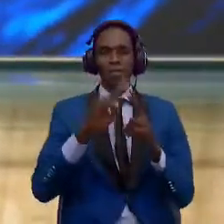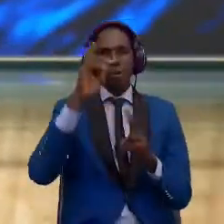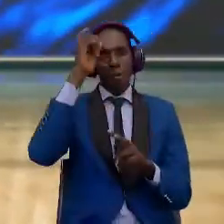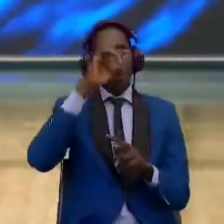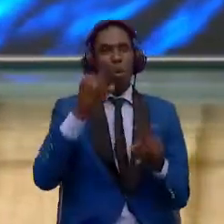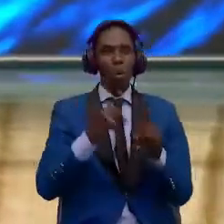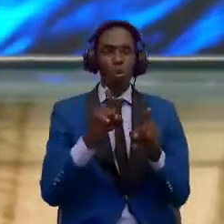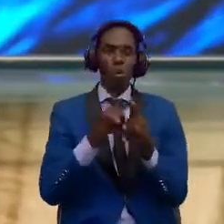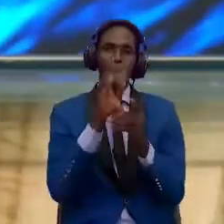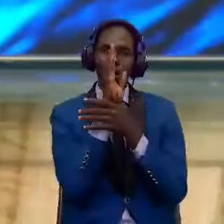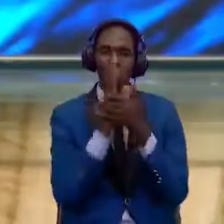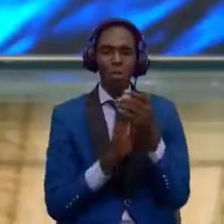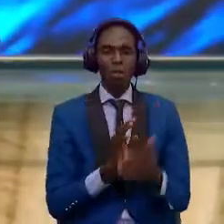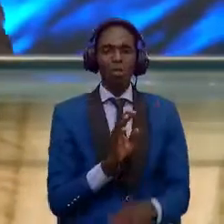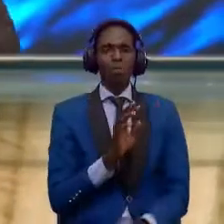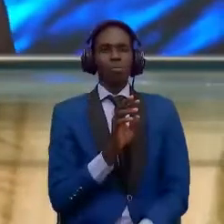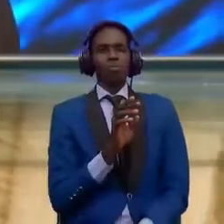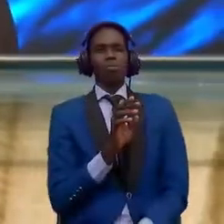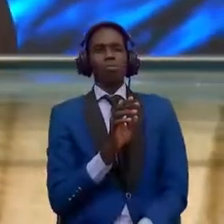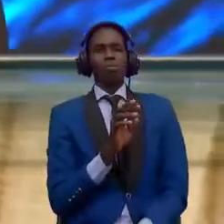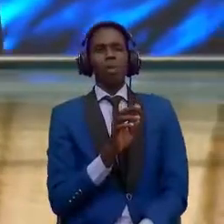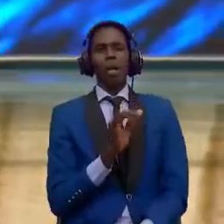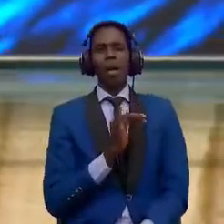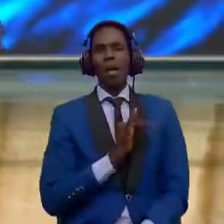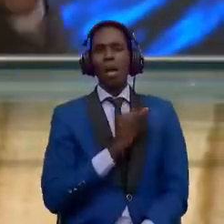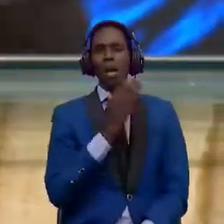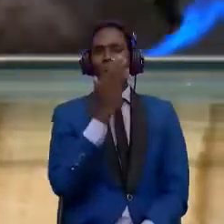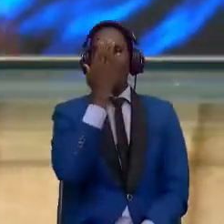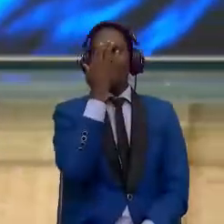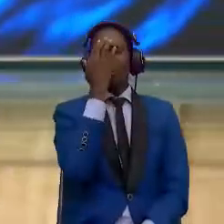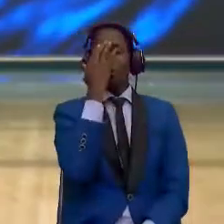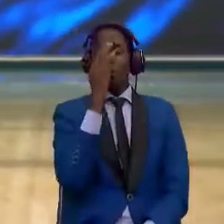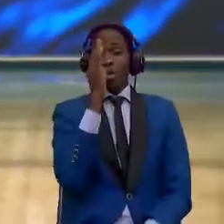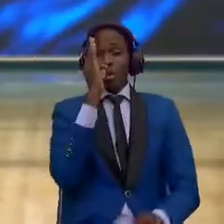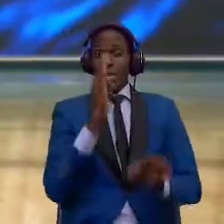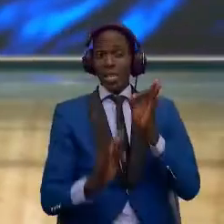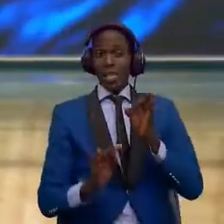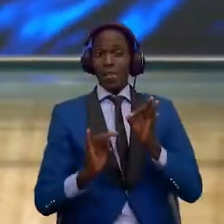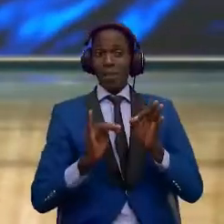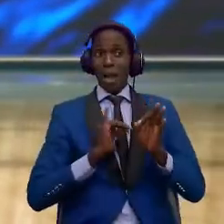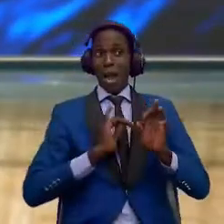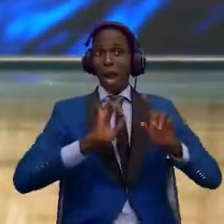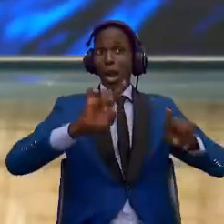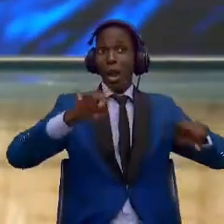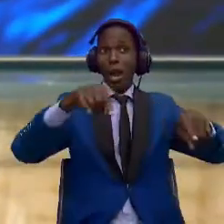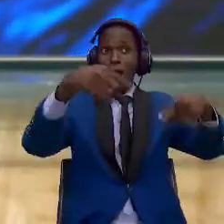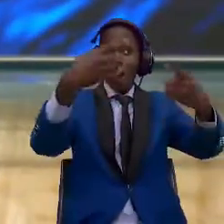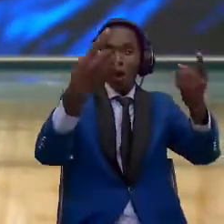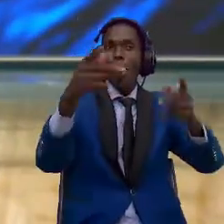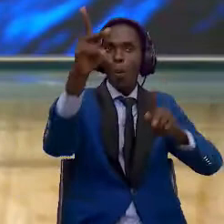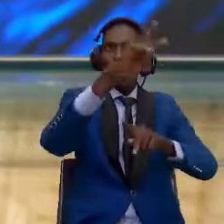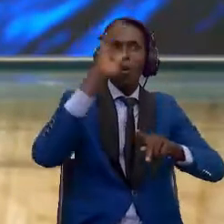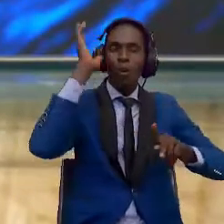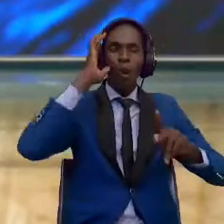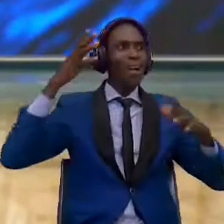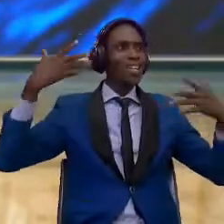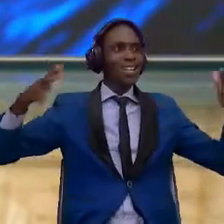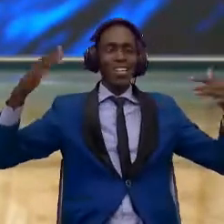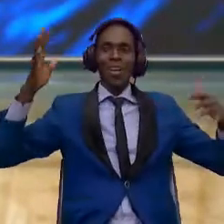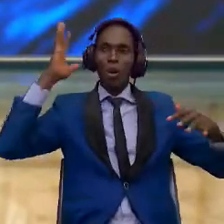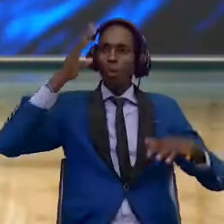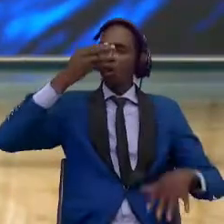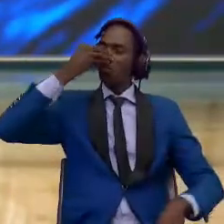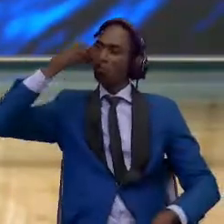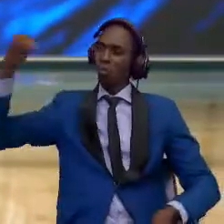are about to vote, I vote for Paul, I vote for Apollos. Paul, please excuse me